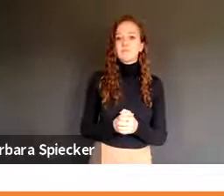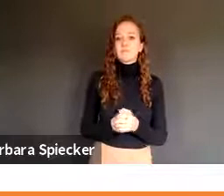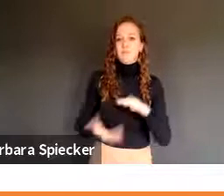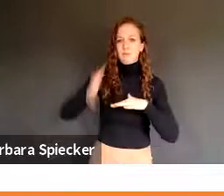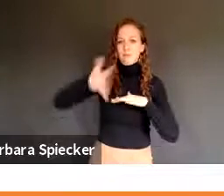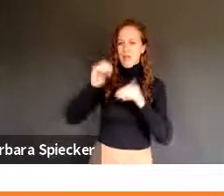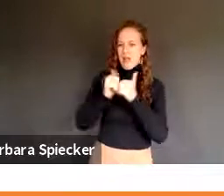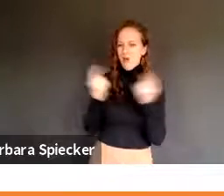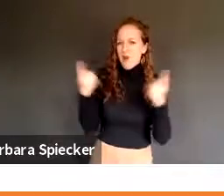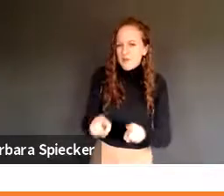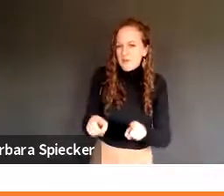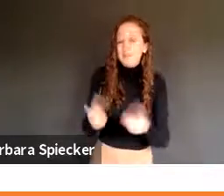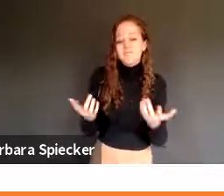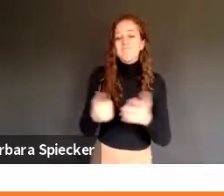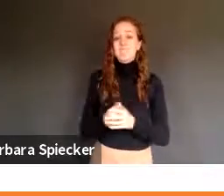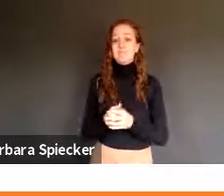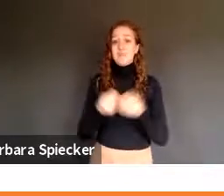communities.